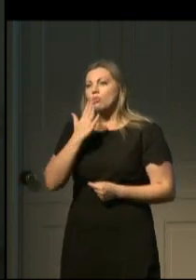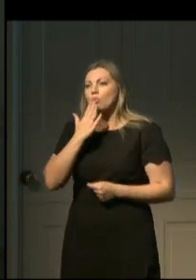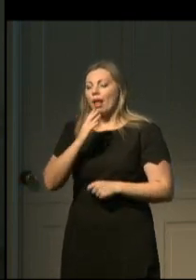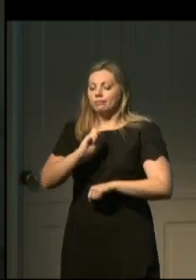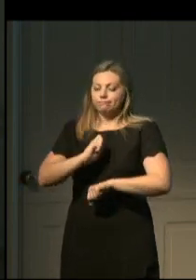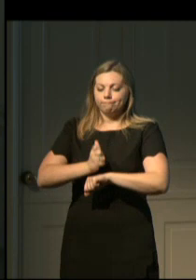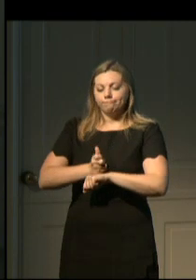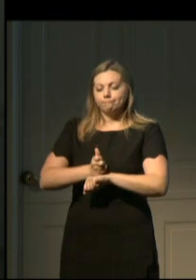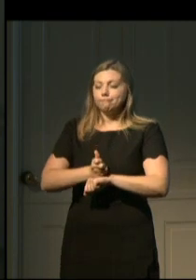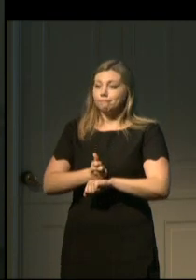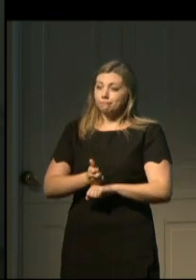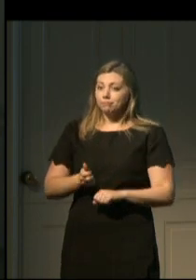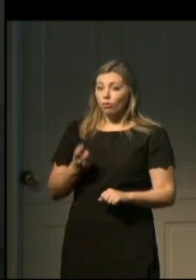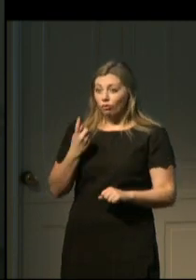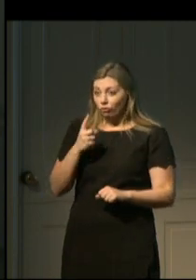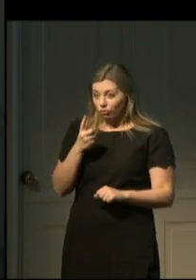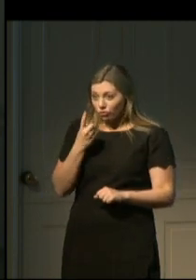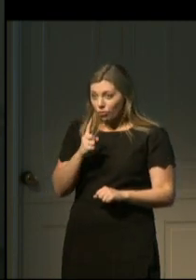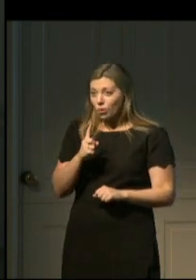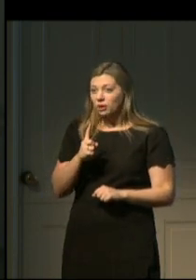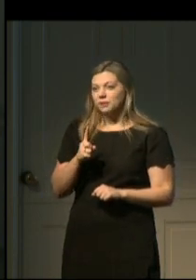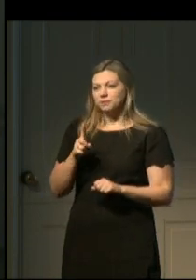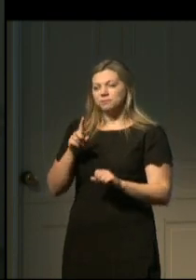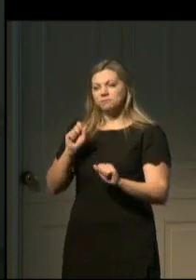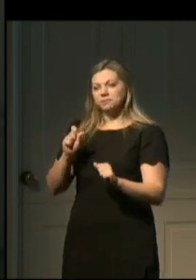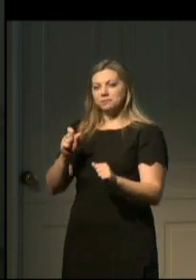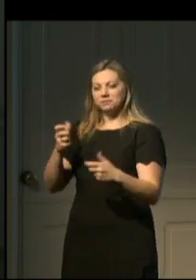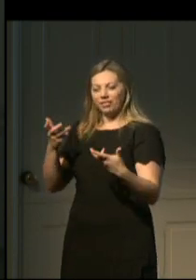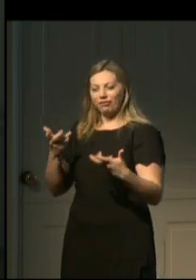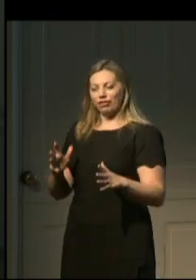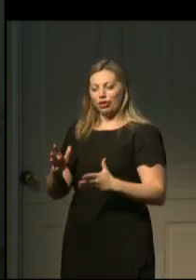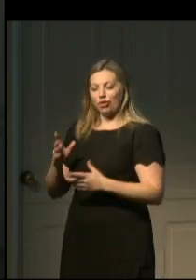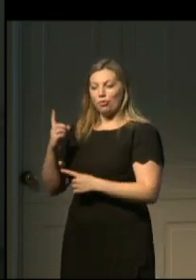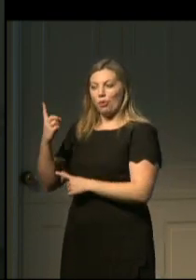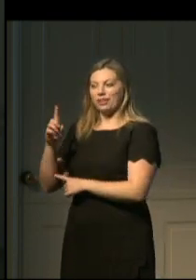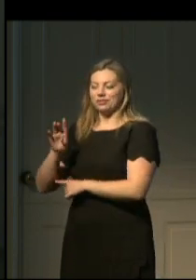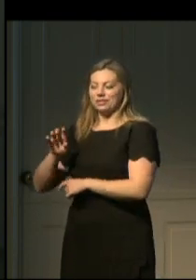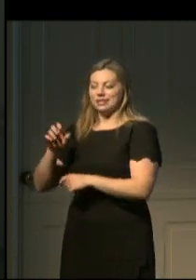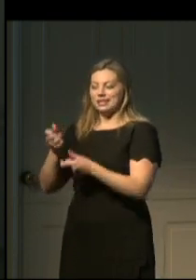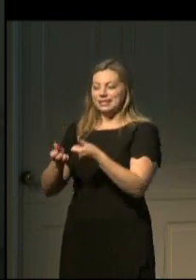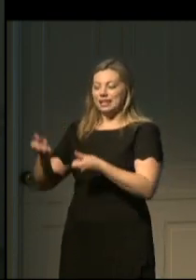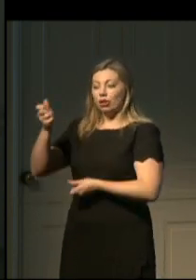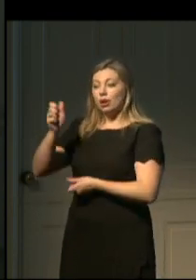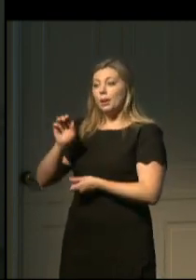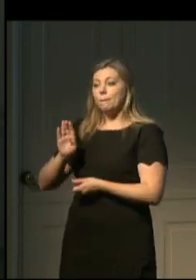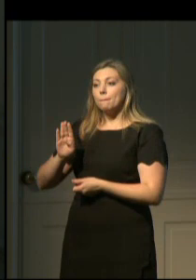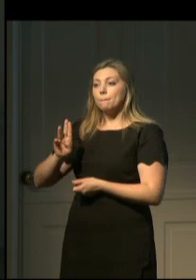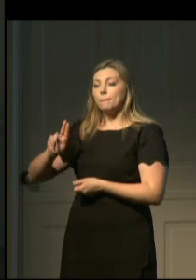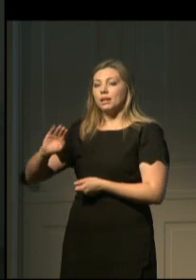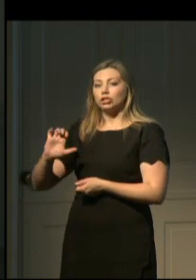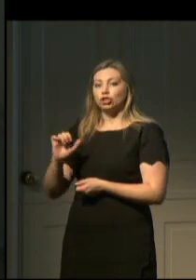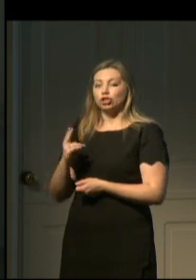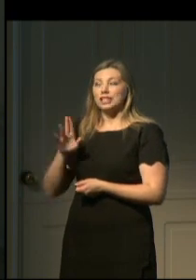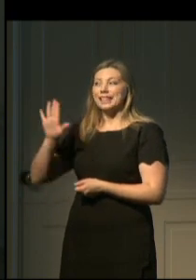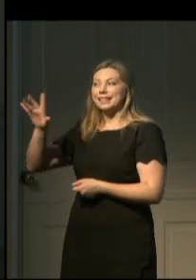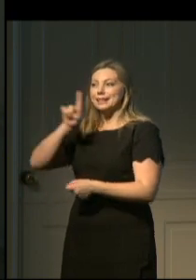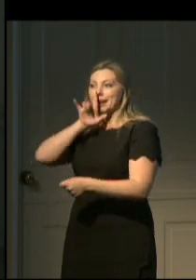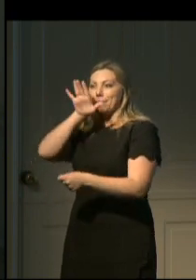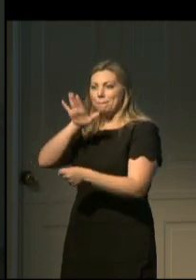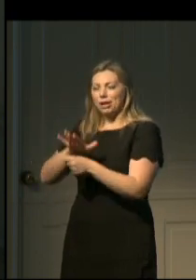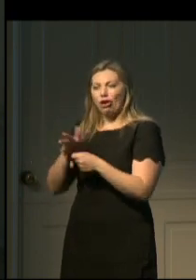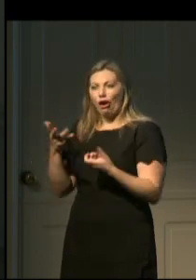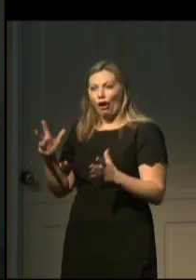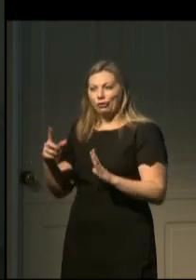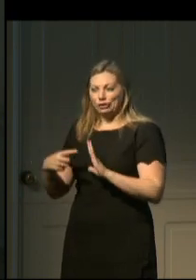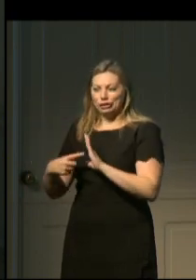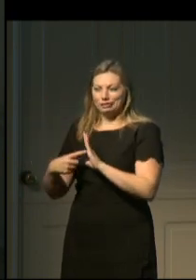to deliver on one of Secretary Bunch's commitments that he has already expressed in his